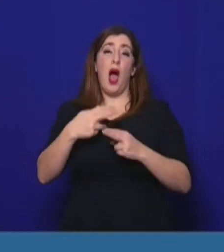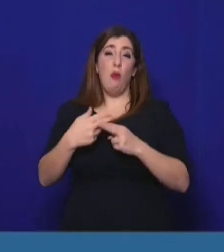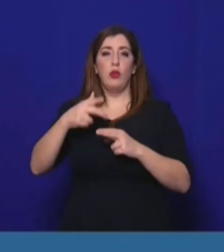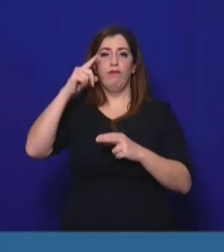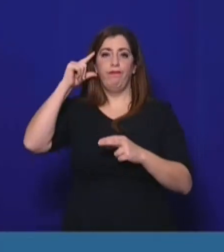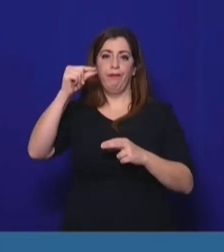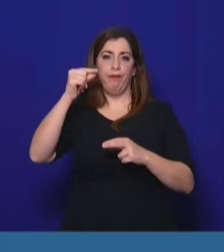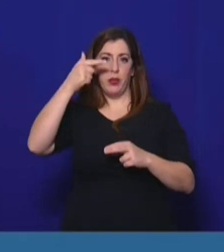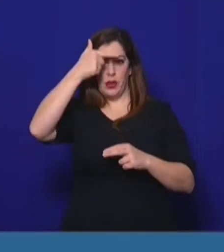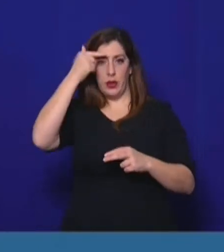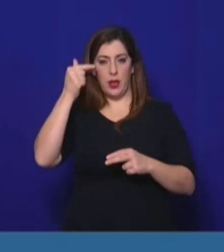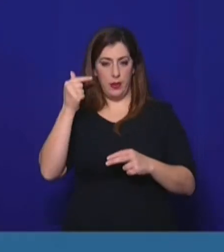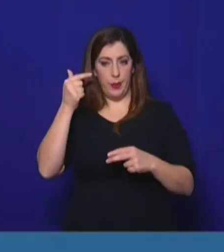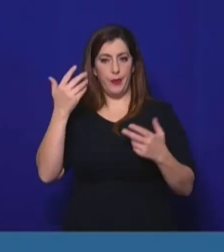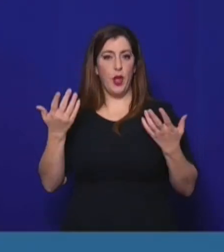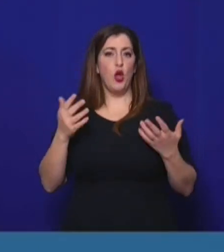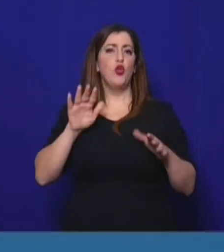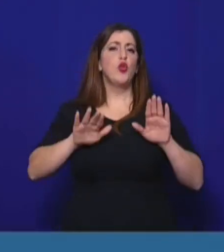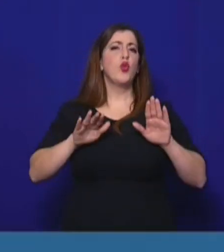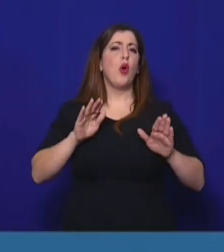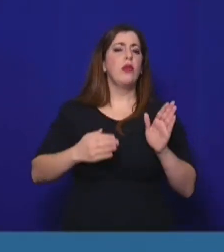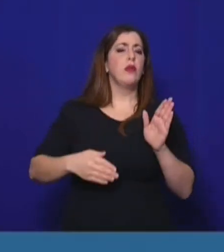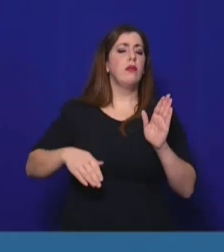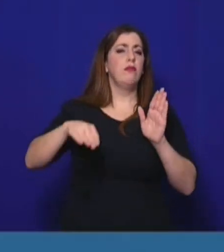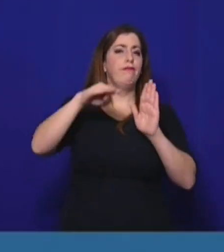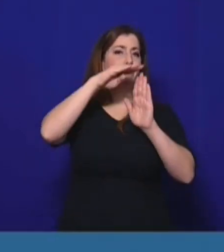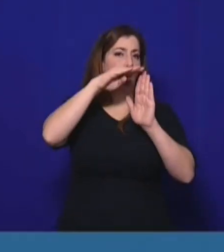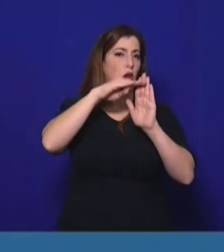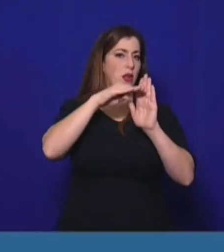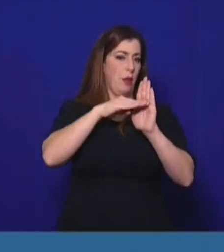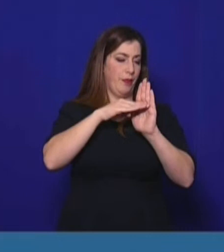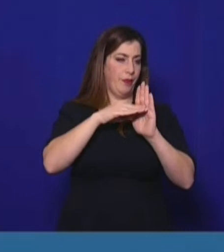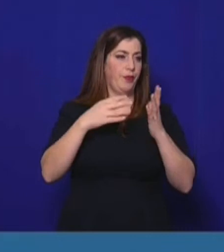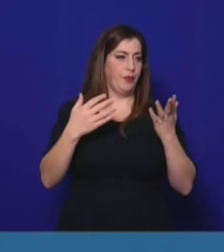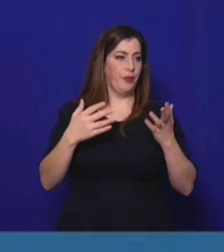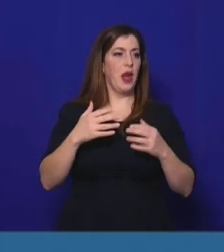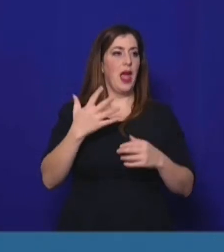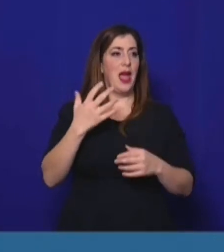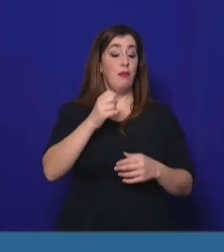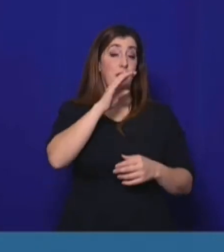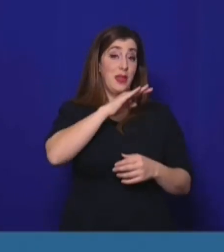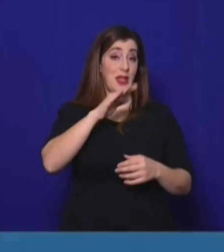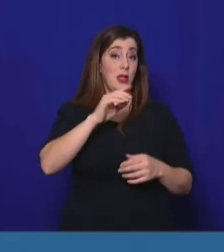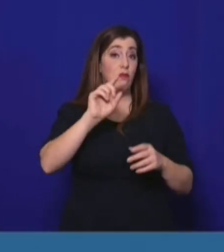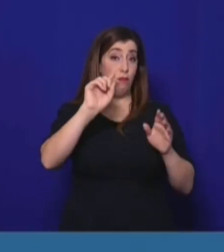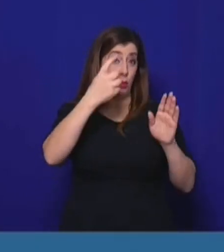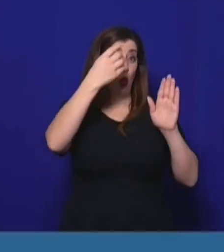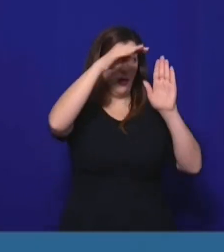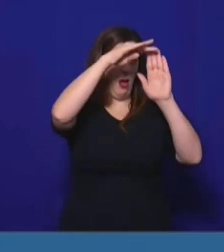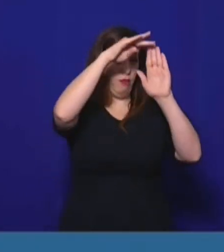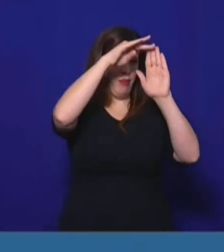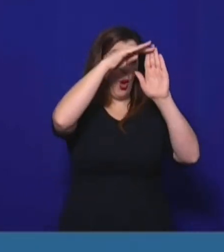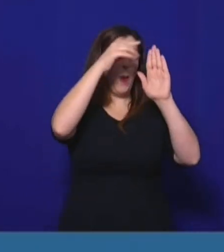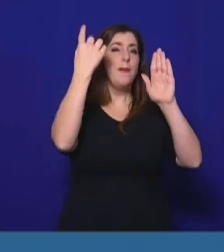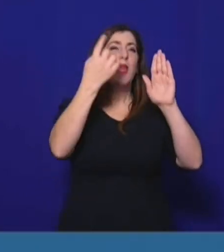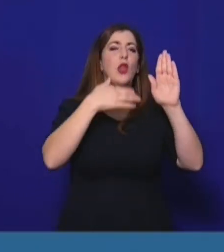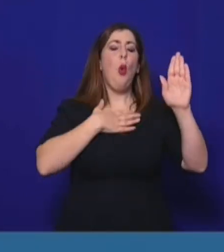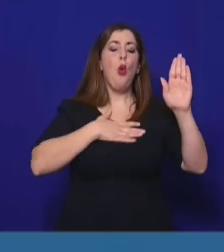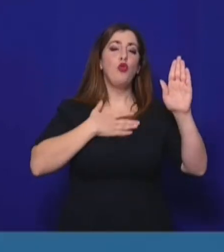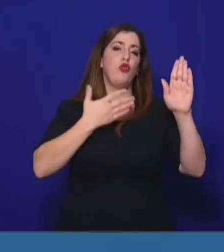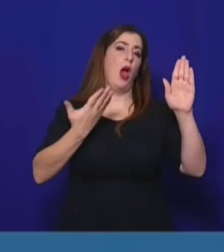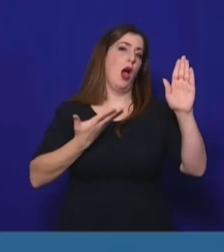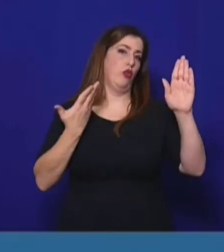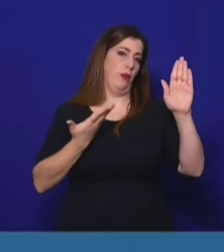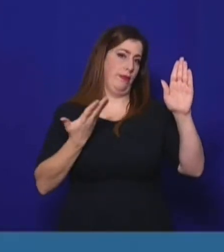skont il-priorità li jkollhom in-nies. Ftakru li għandna nies li aħna ntuhom priorità dawk li huma għandhom is-sintomi li dawk huma importanti